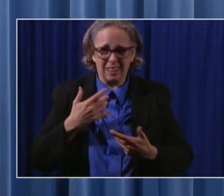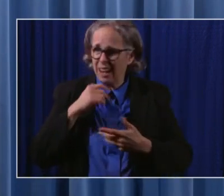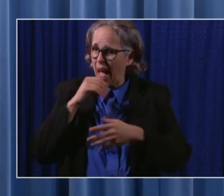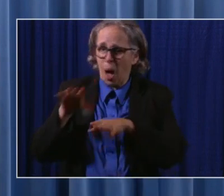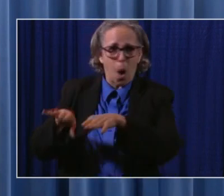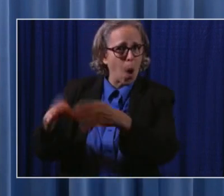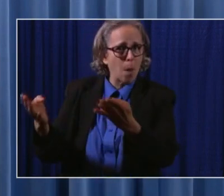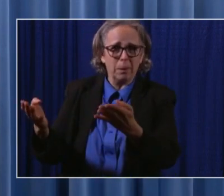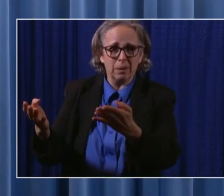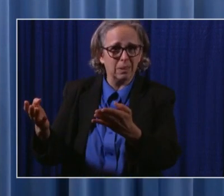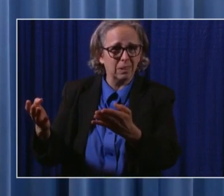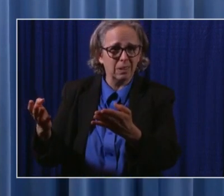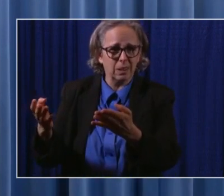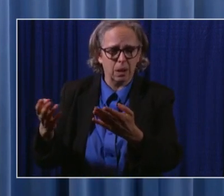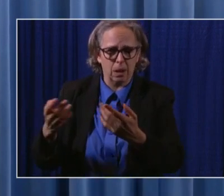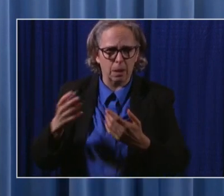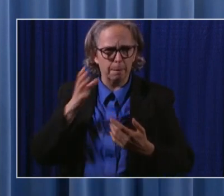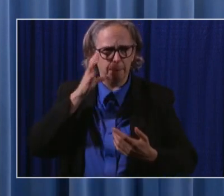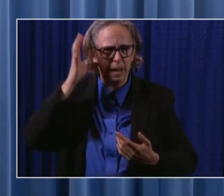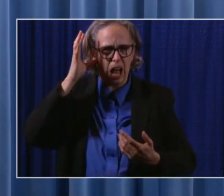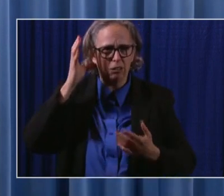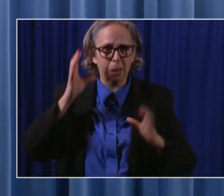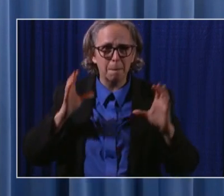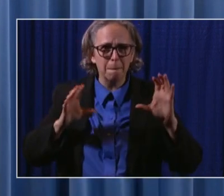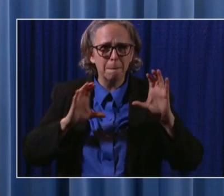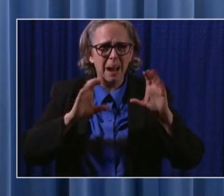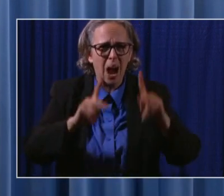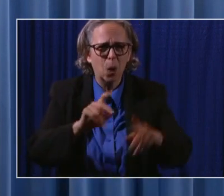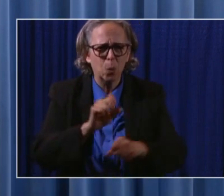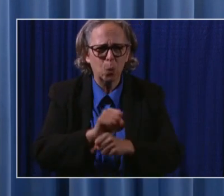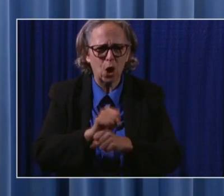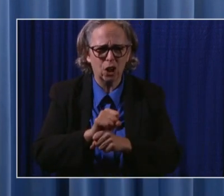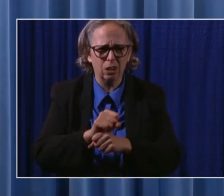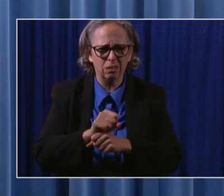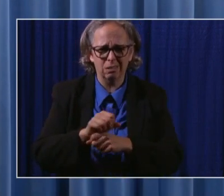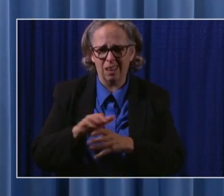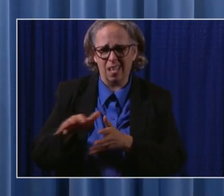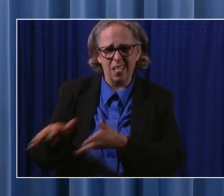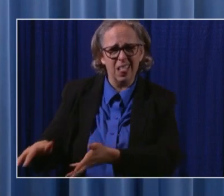work and as kids go back in the fall and other things happen.